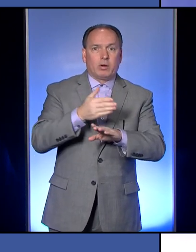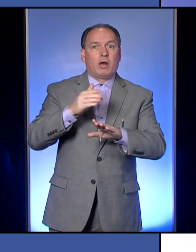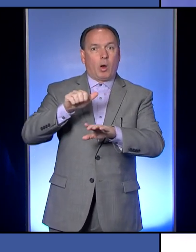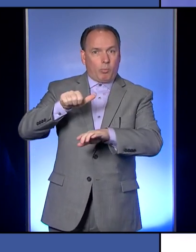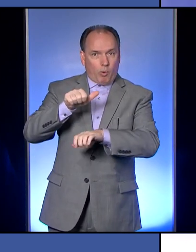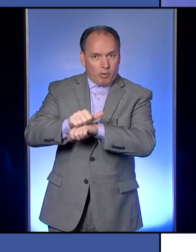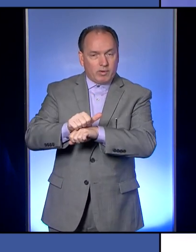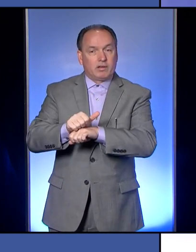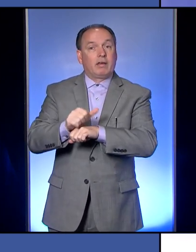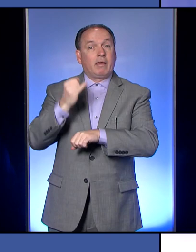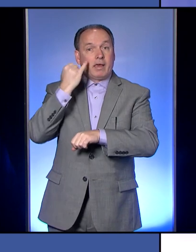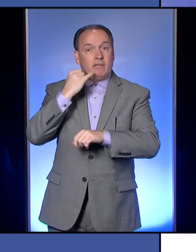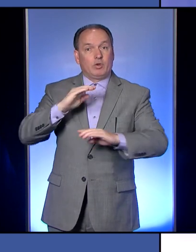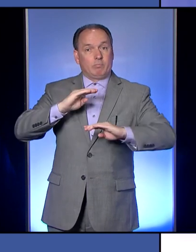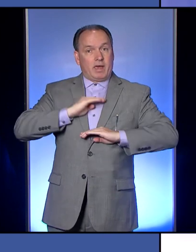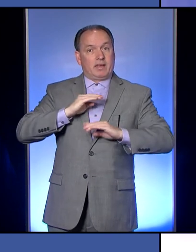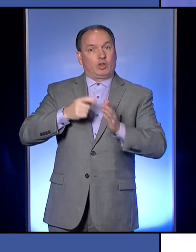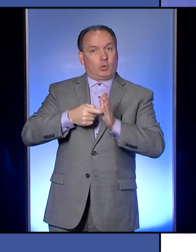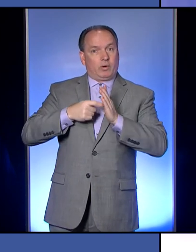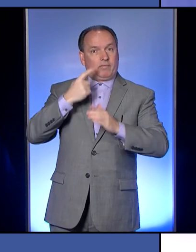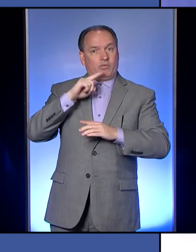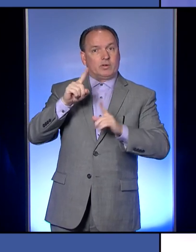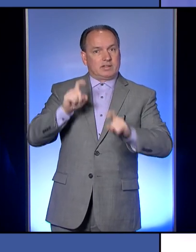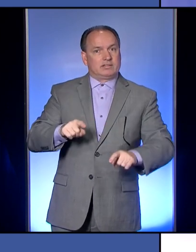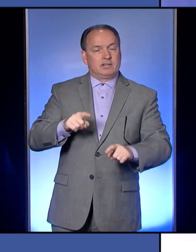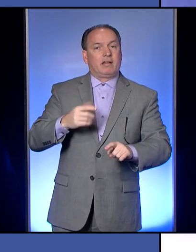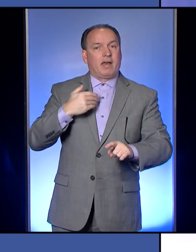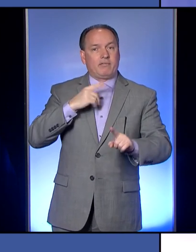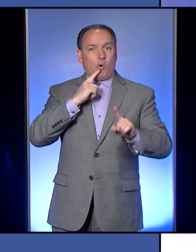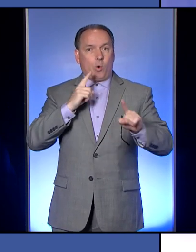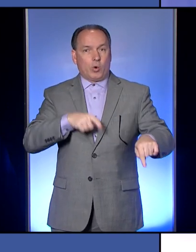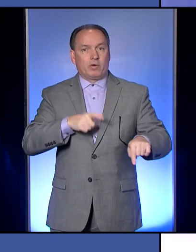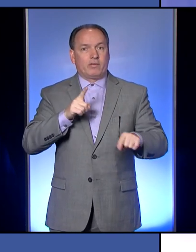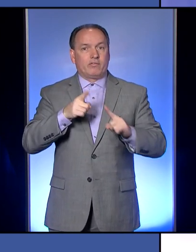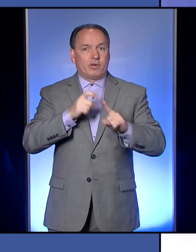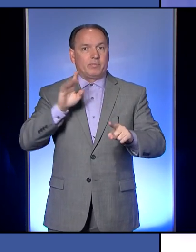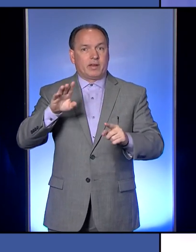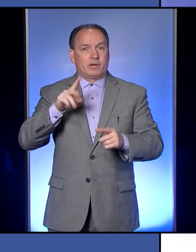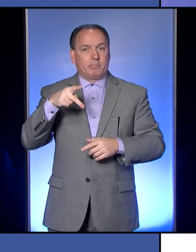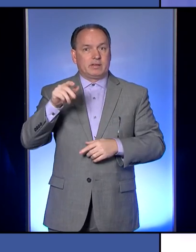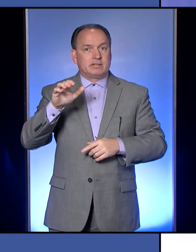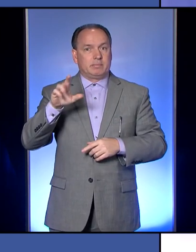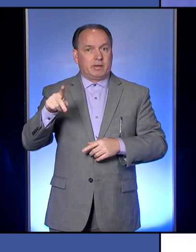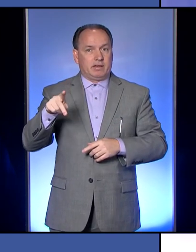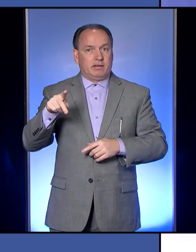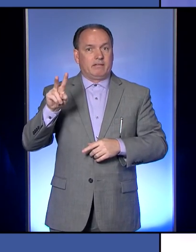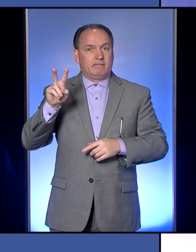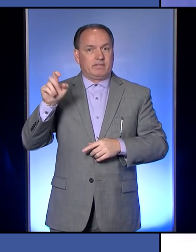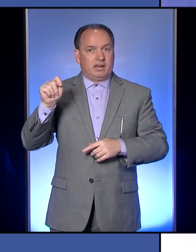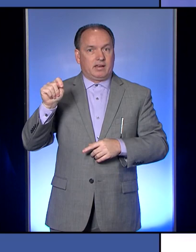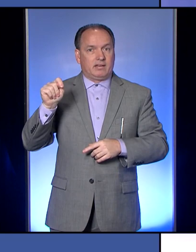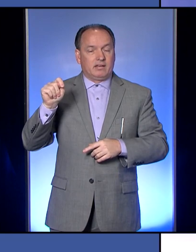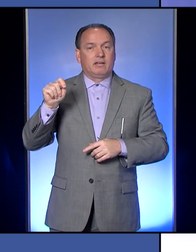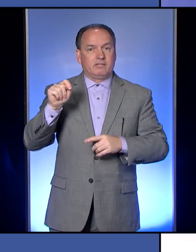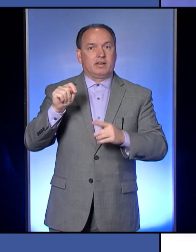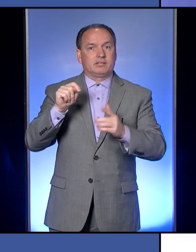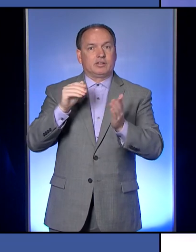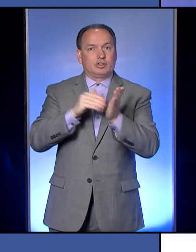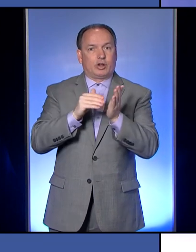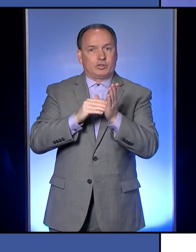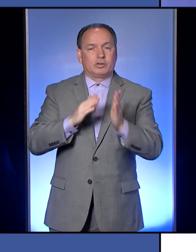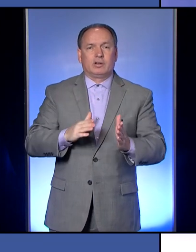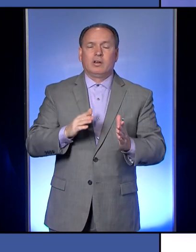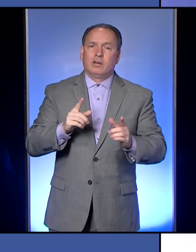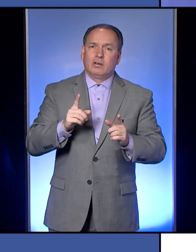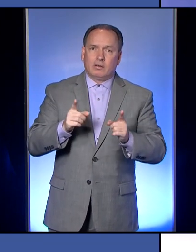criteria for testing and have an order from their VA provider. As a reminder, we encourage veterans to stay